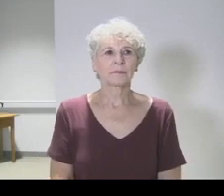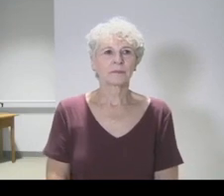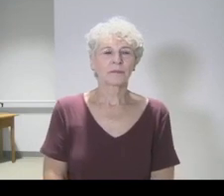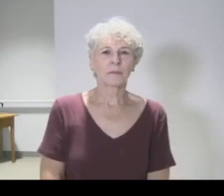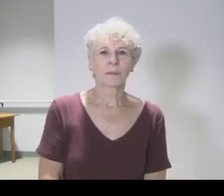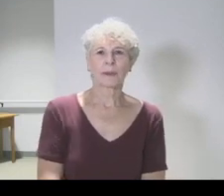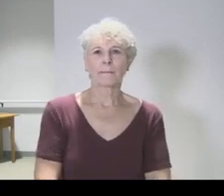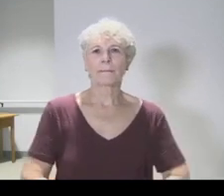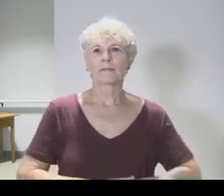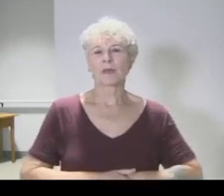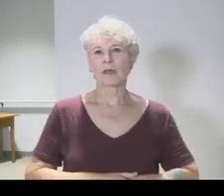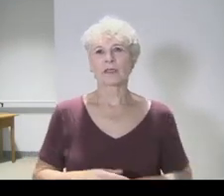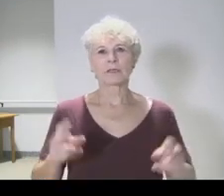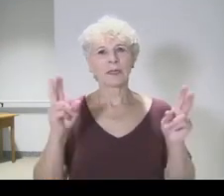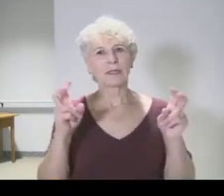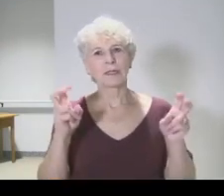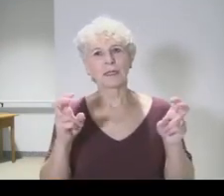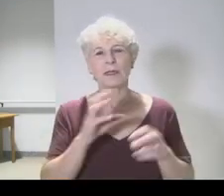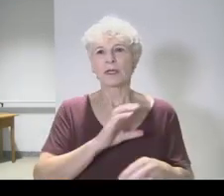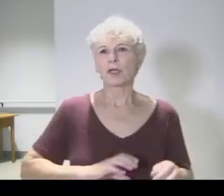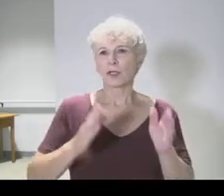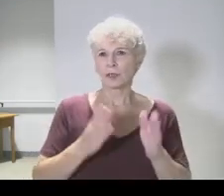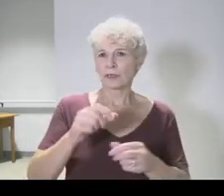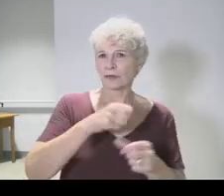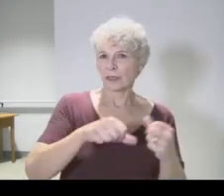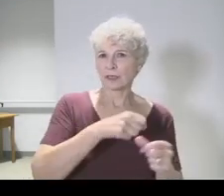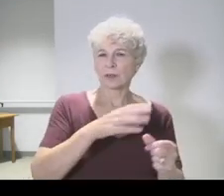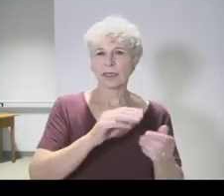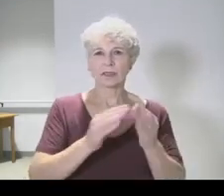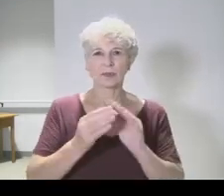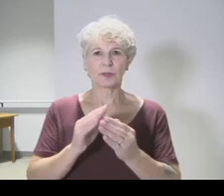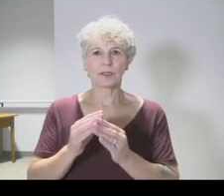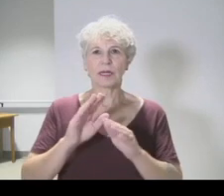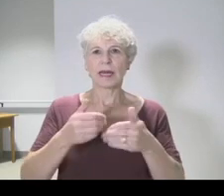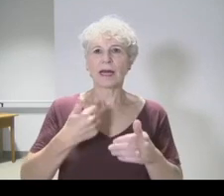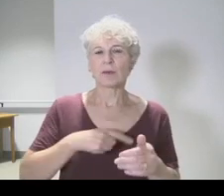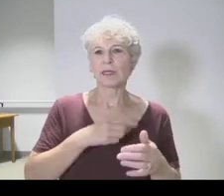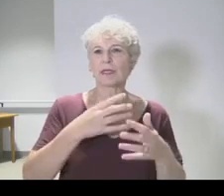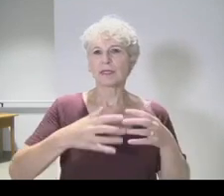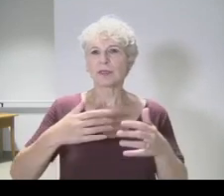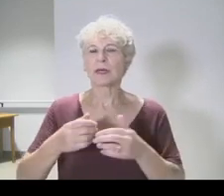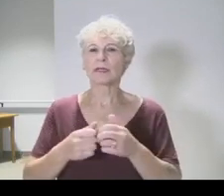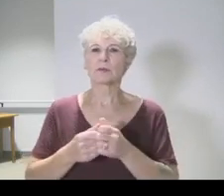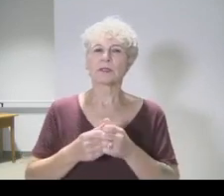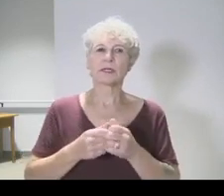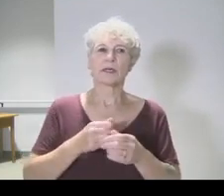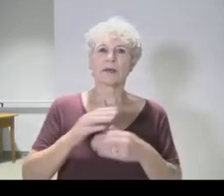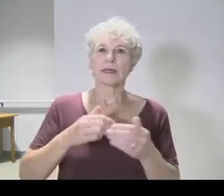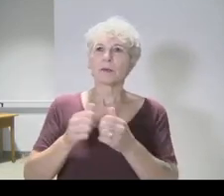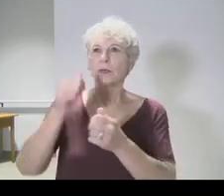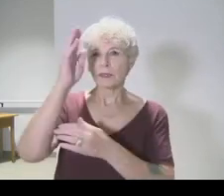So the main theme of the book of 1 John is Christian fellowship and community. How we interact in our fellowship with God impacts